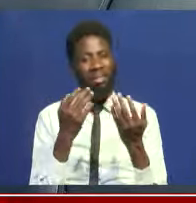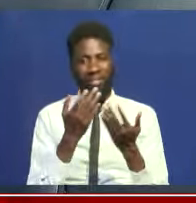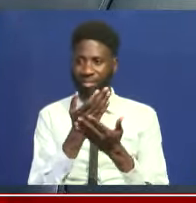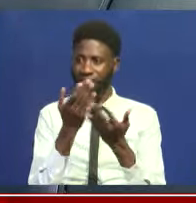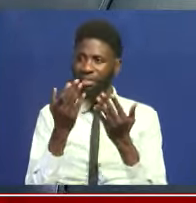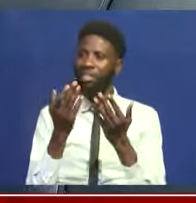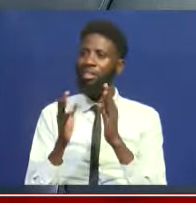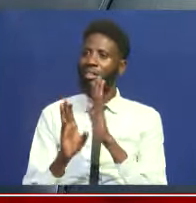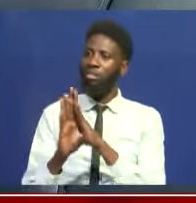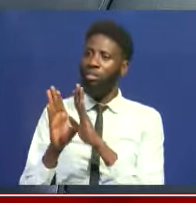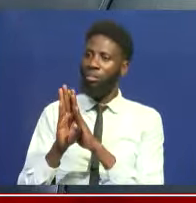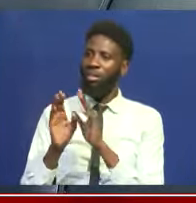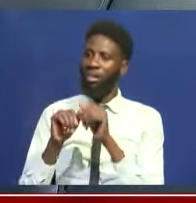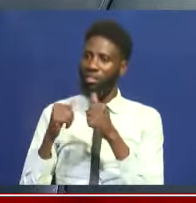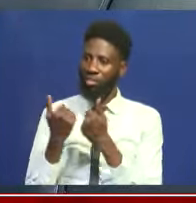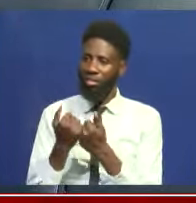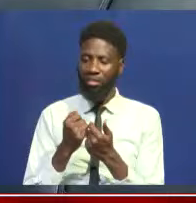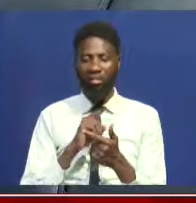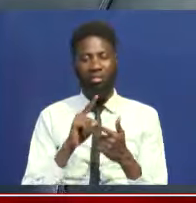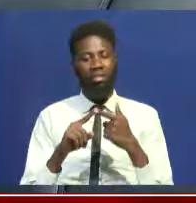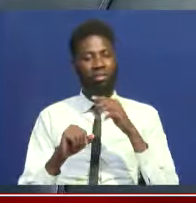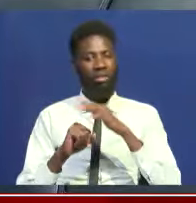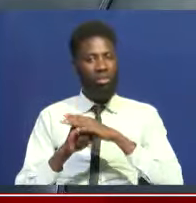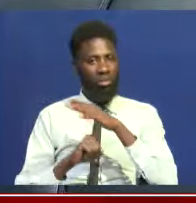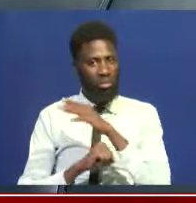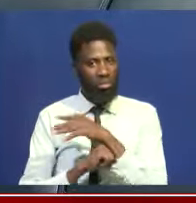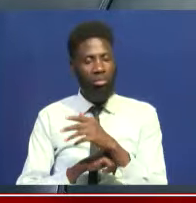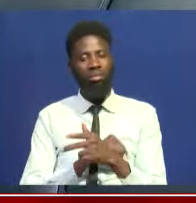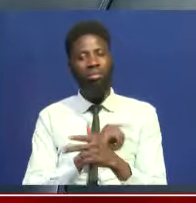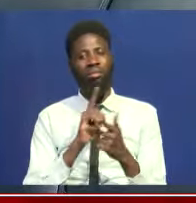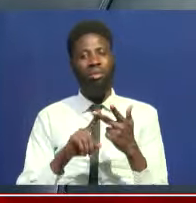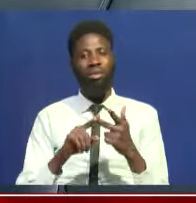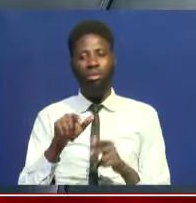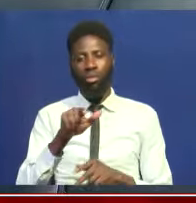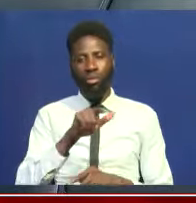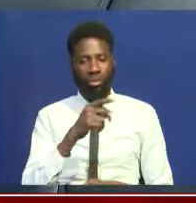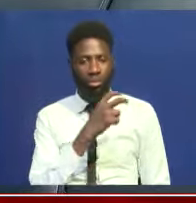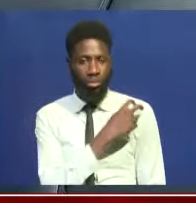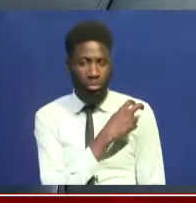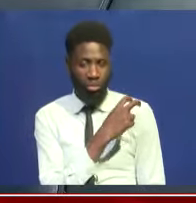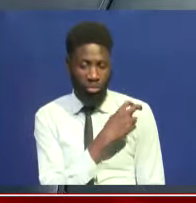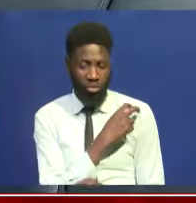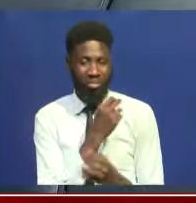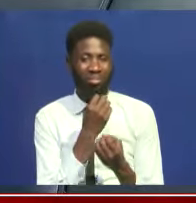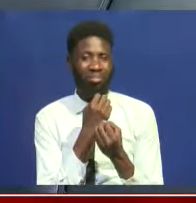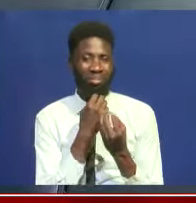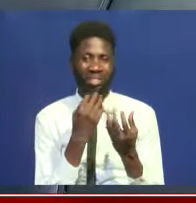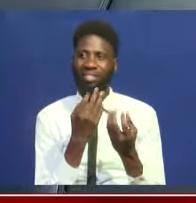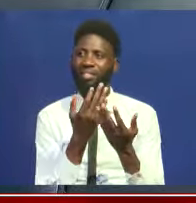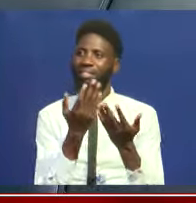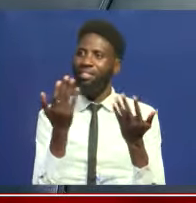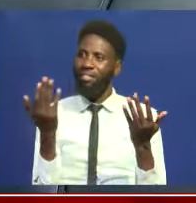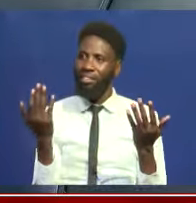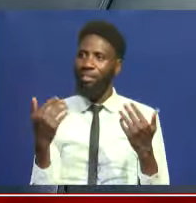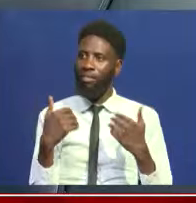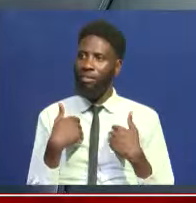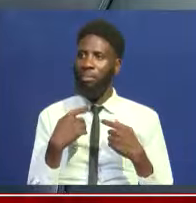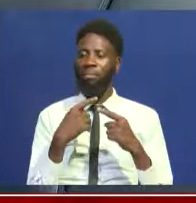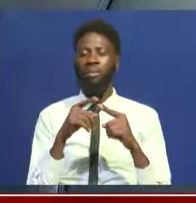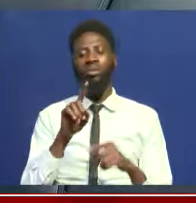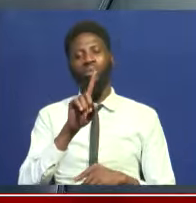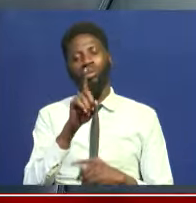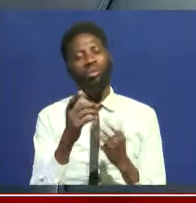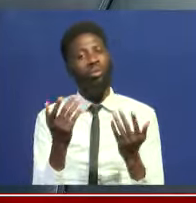Many development agencies, many foundations, many local consultancies. The question is, Are